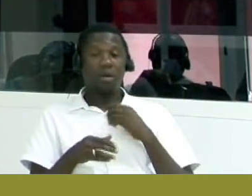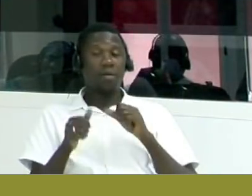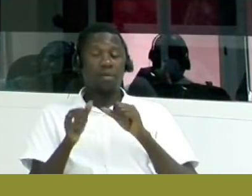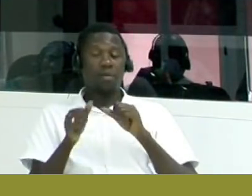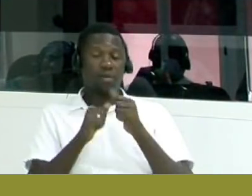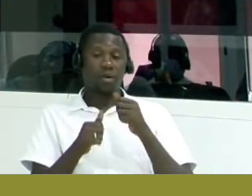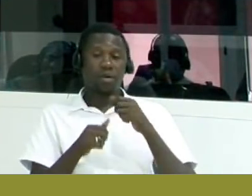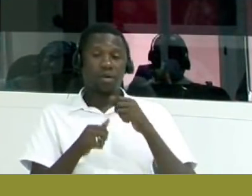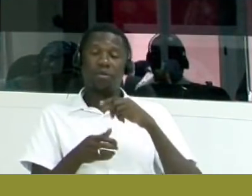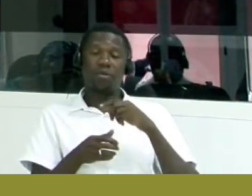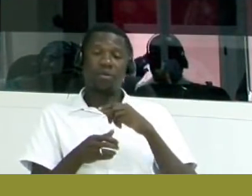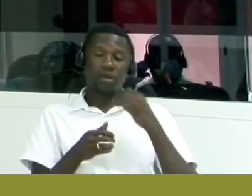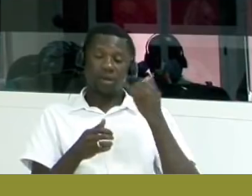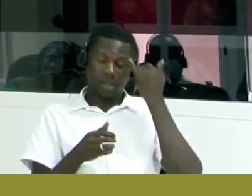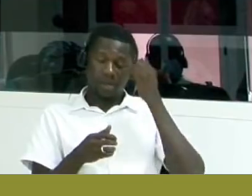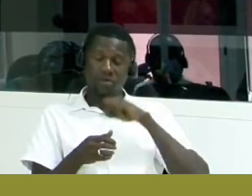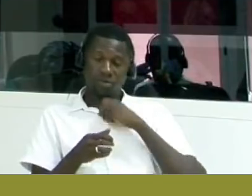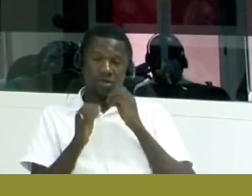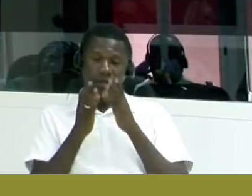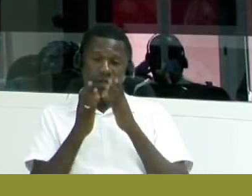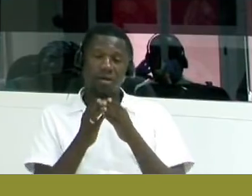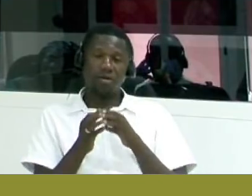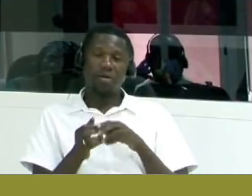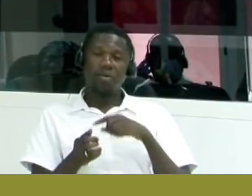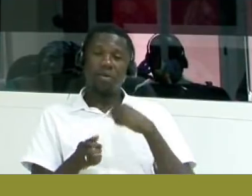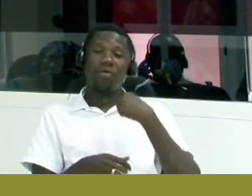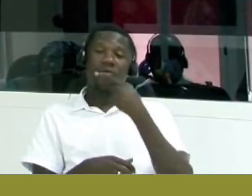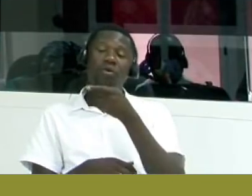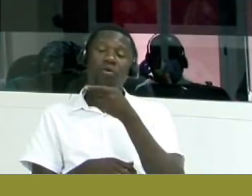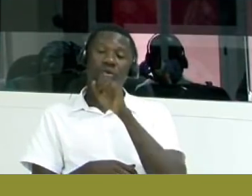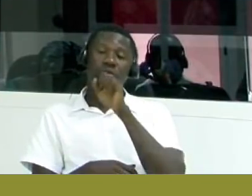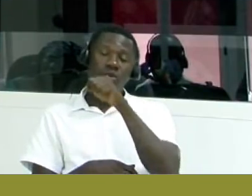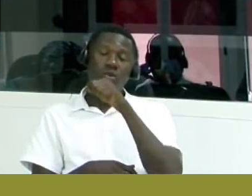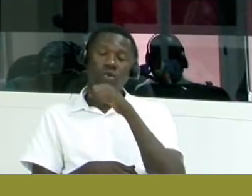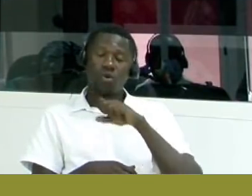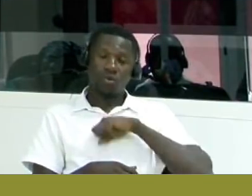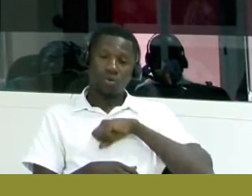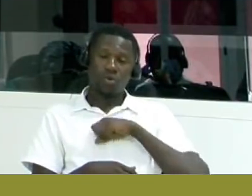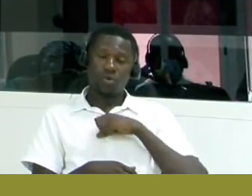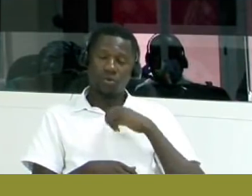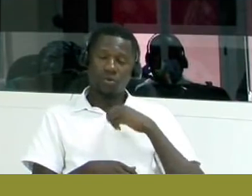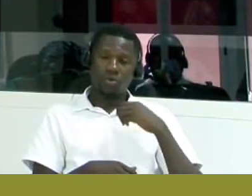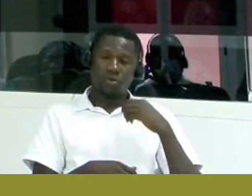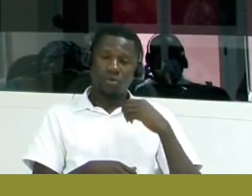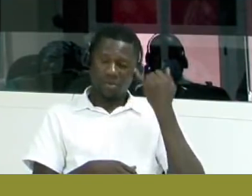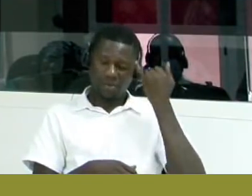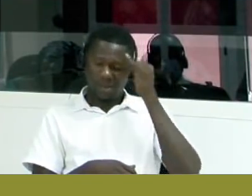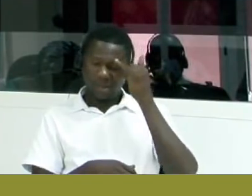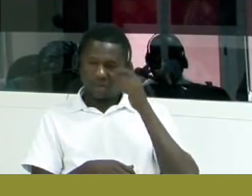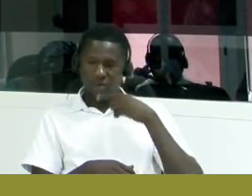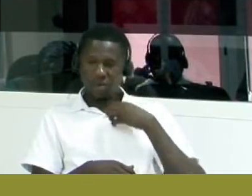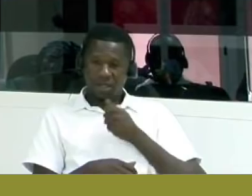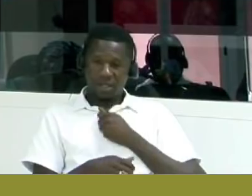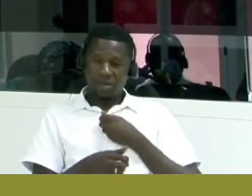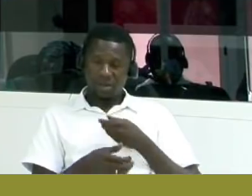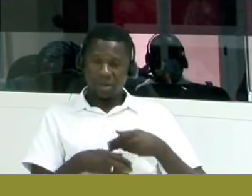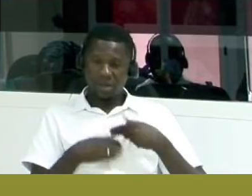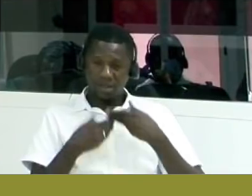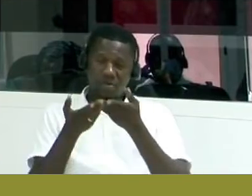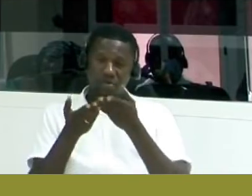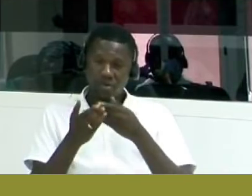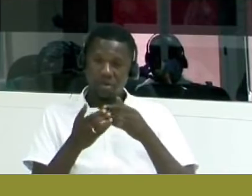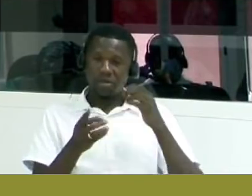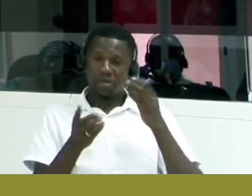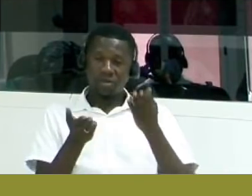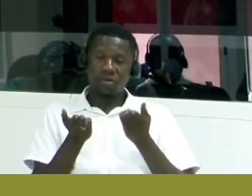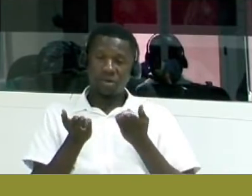say. But from your own recollection, was there a threat issued to the students? Well, you see, when they say a